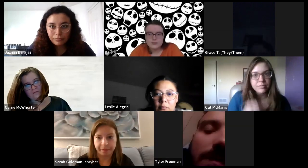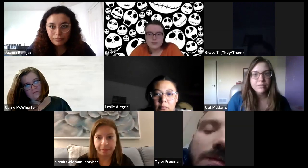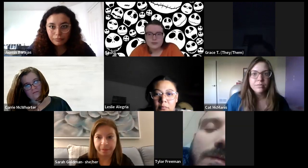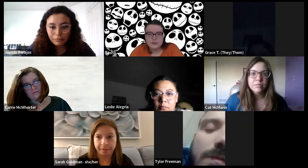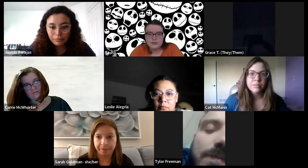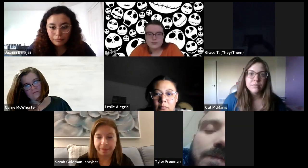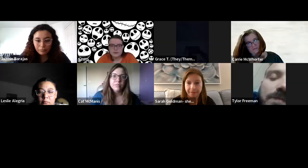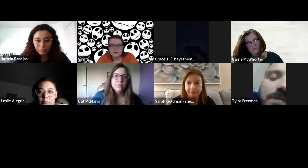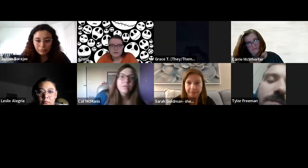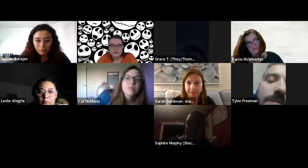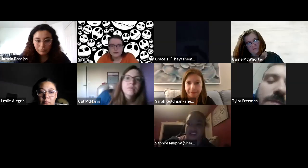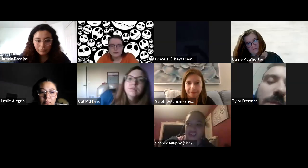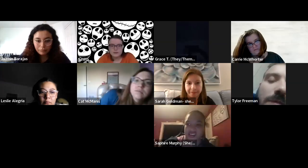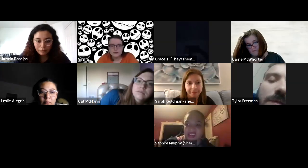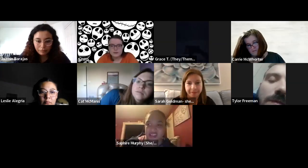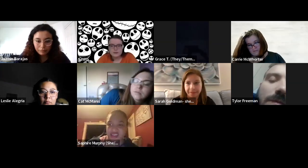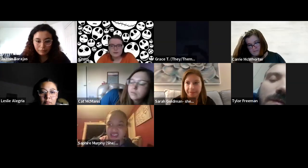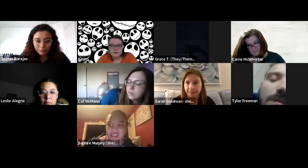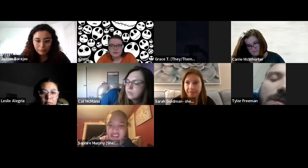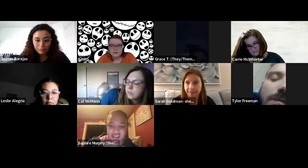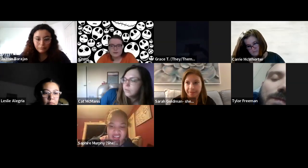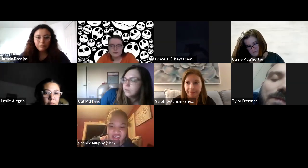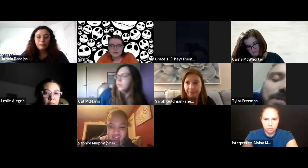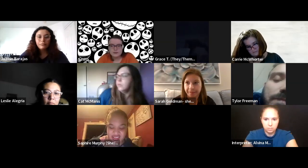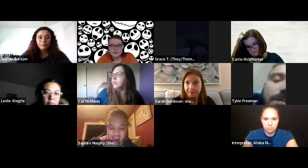todo. That is all I want to say.